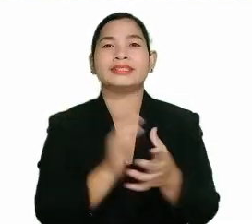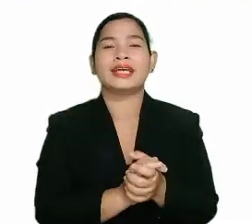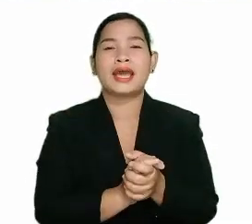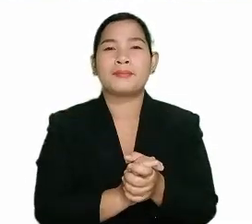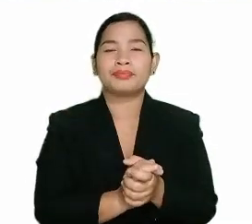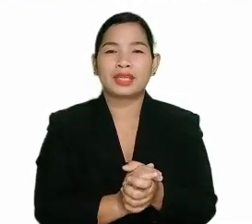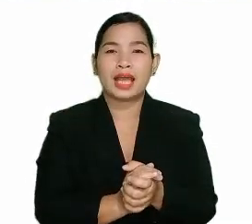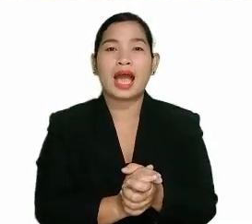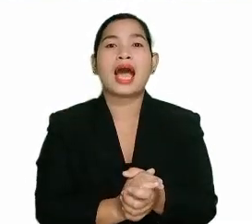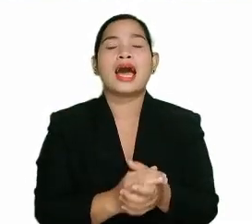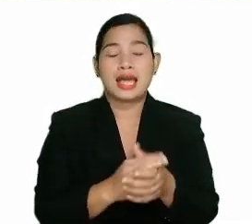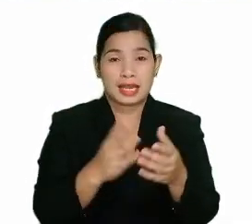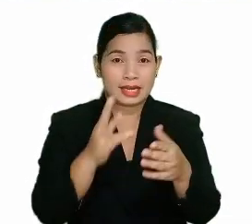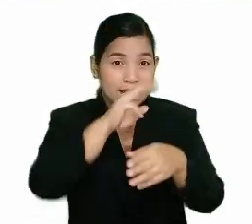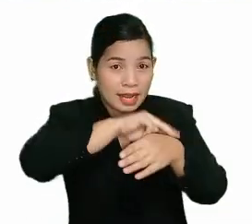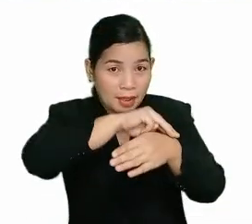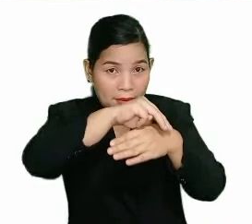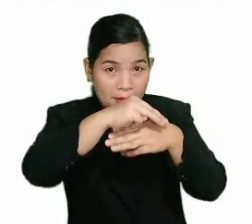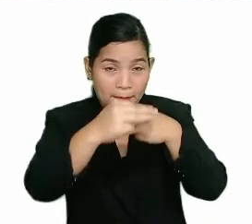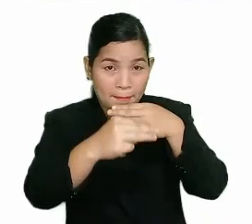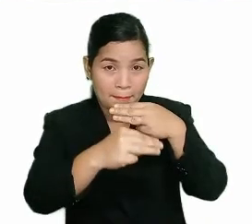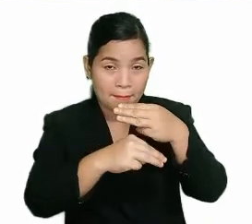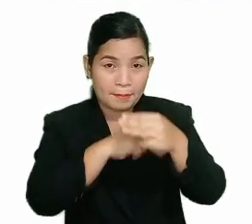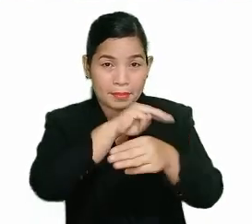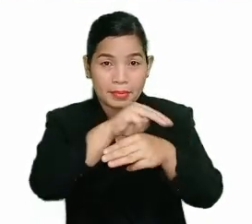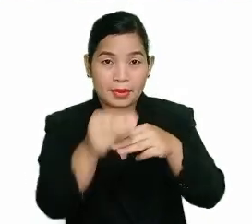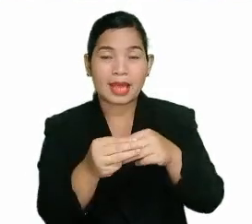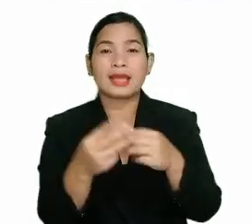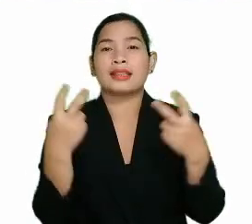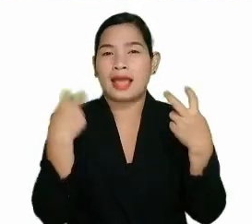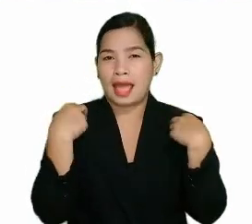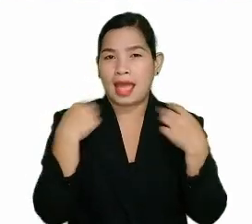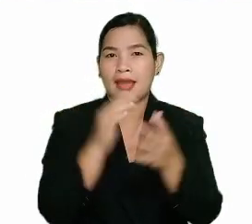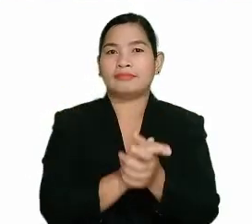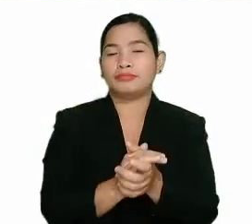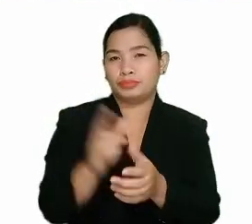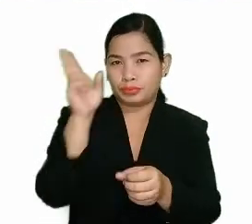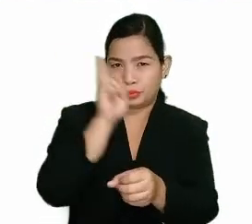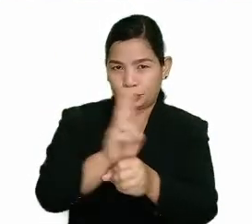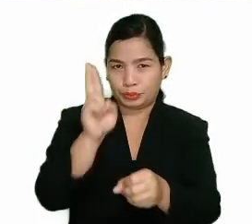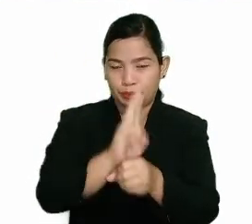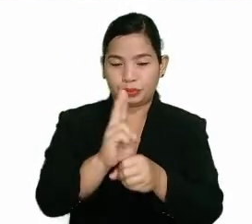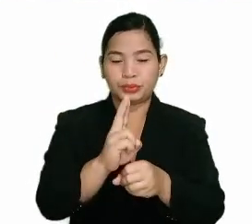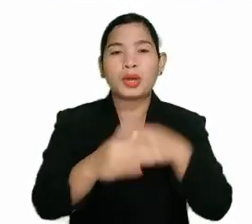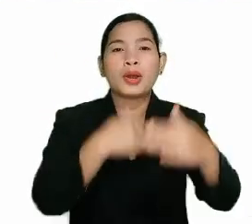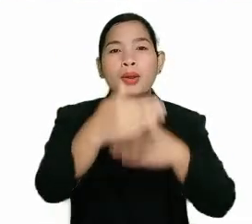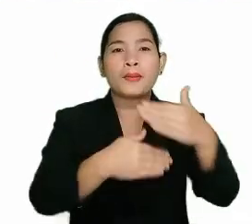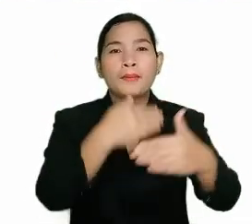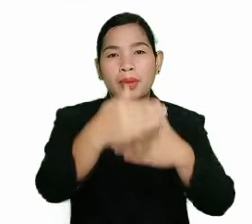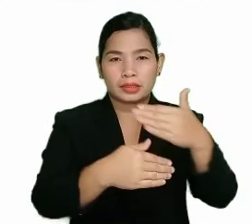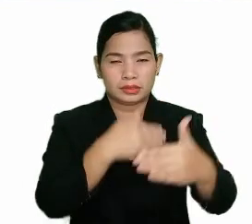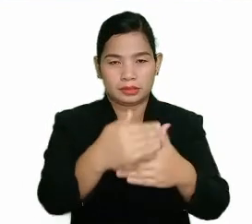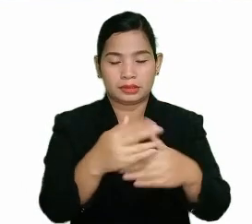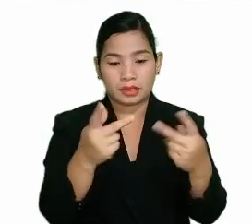complex, is a membranous structure consisting of layers of flattened sacs used for processing and